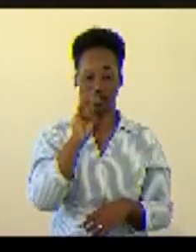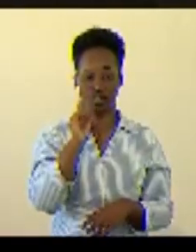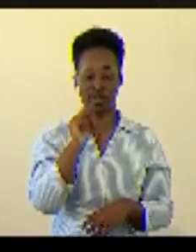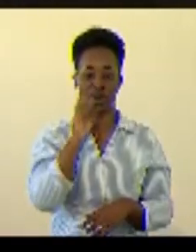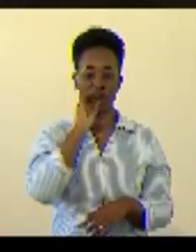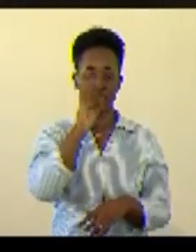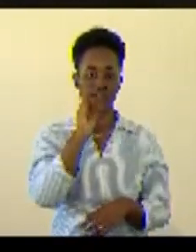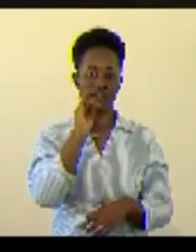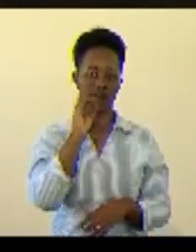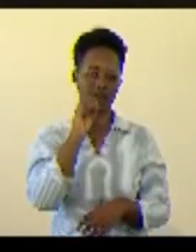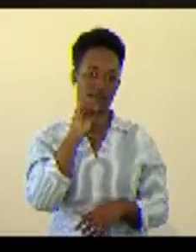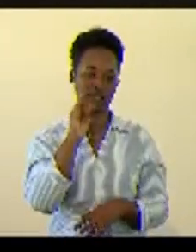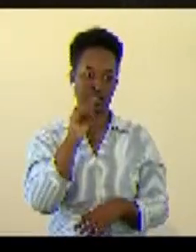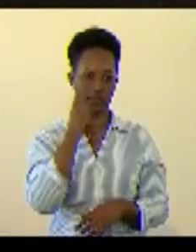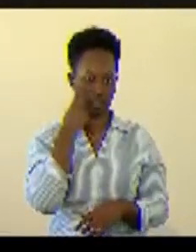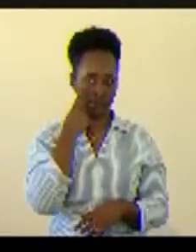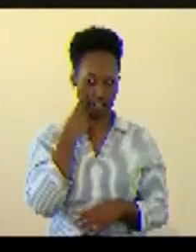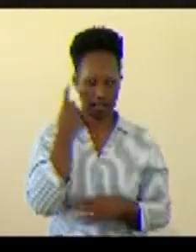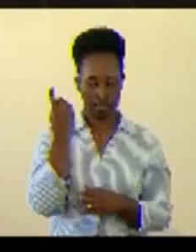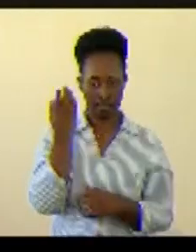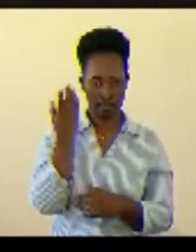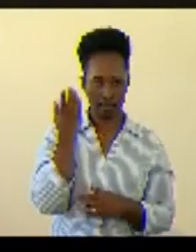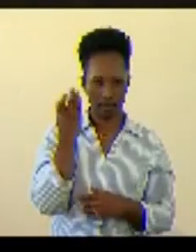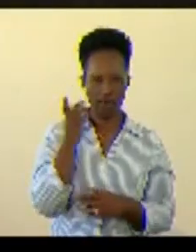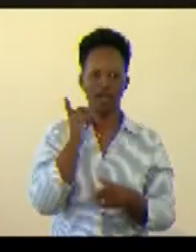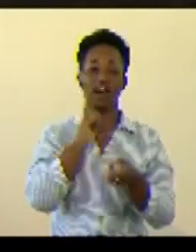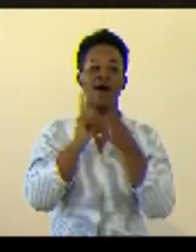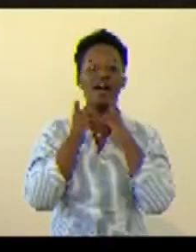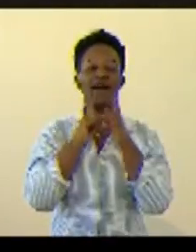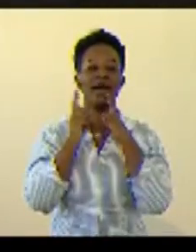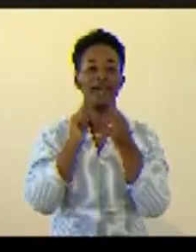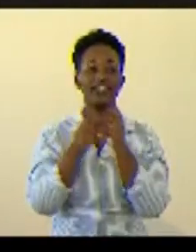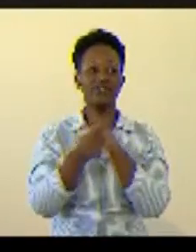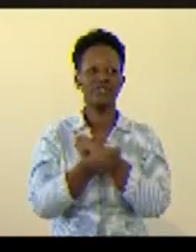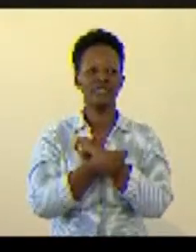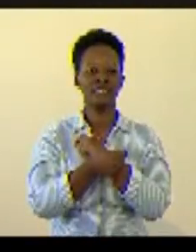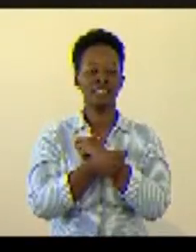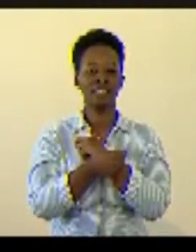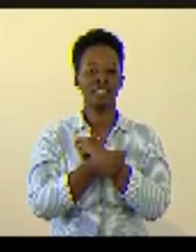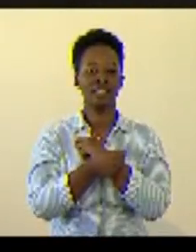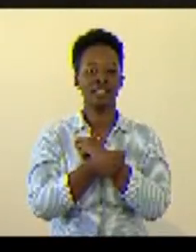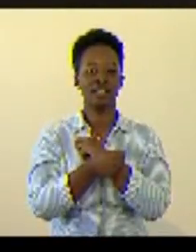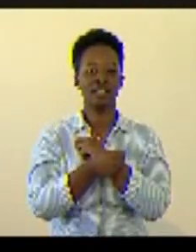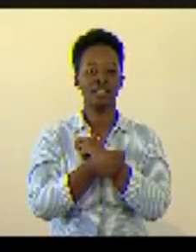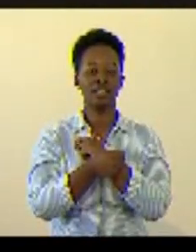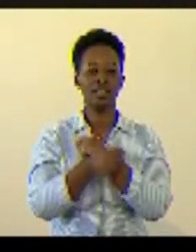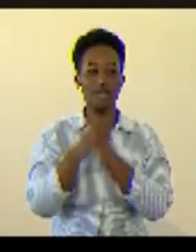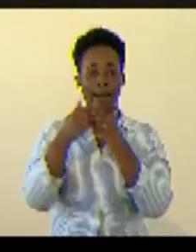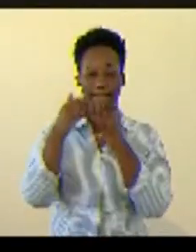if I add it there, you see, you can observe. The color is changing from this is a